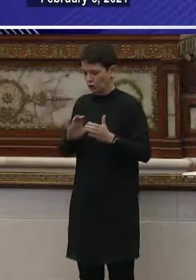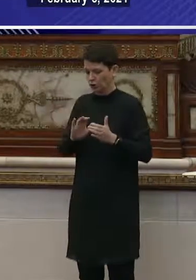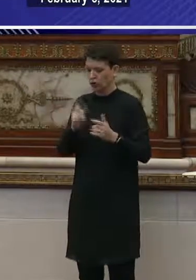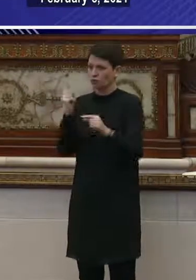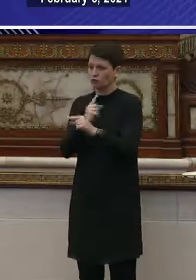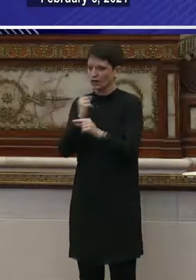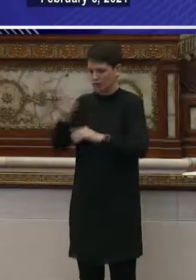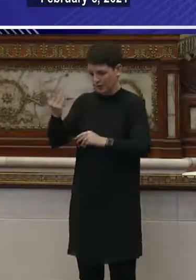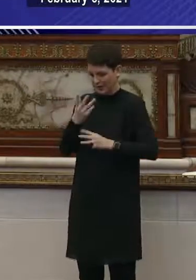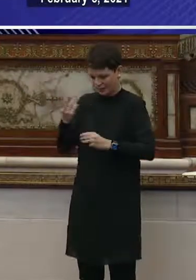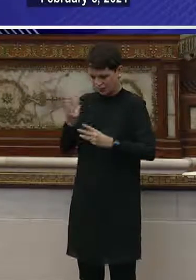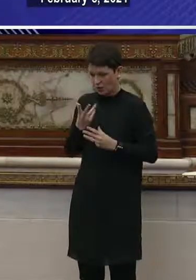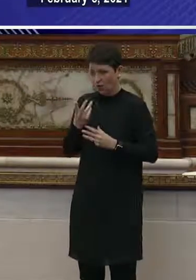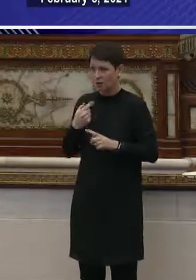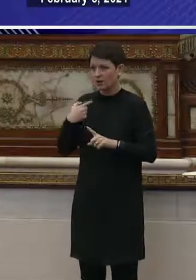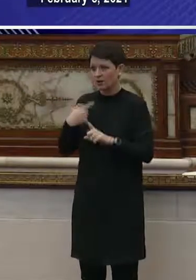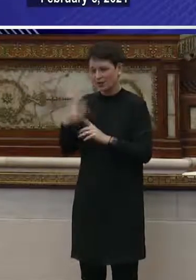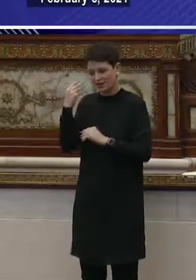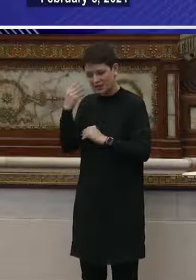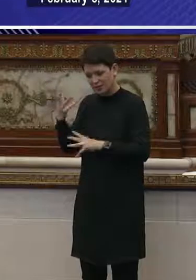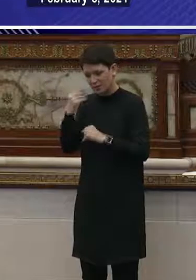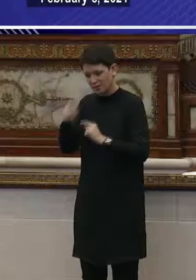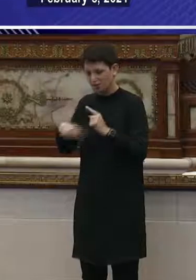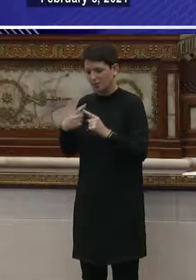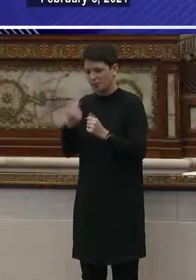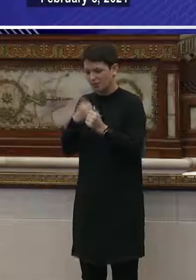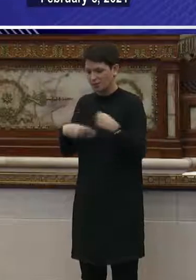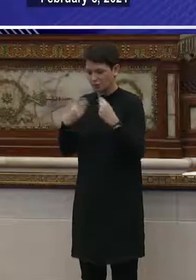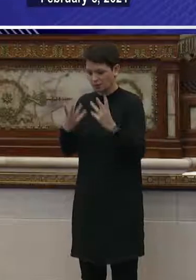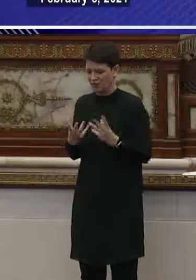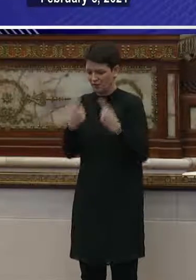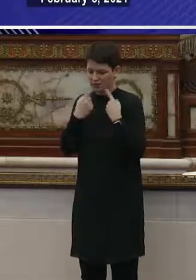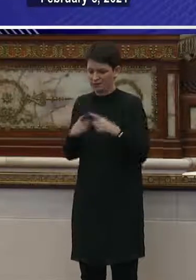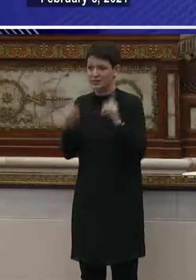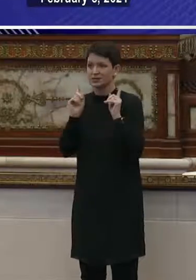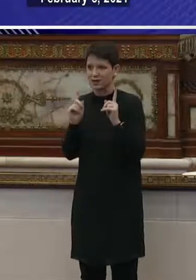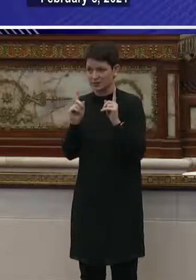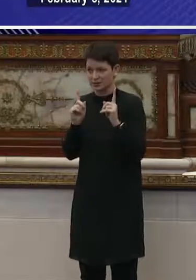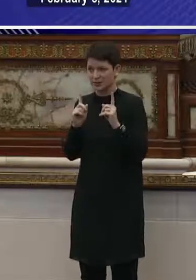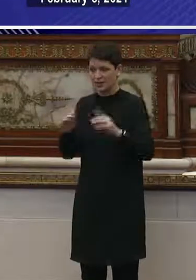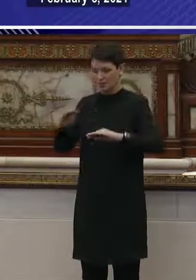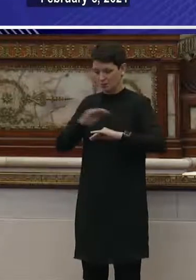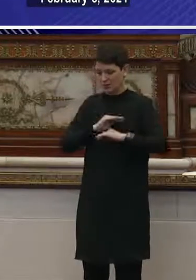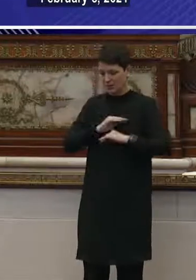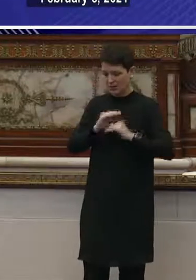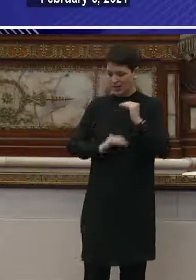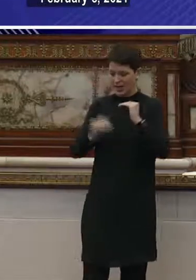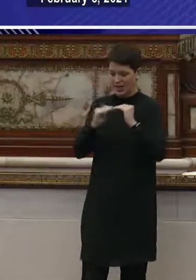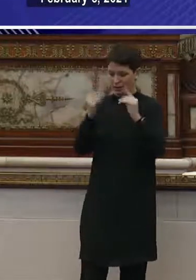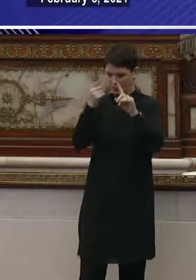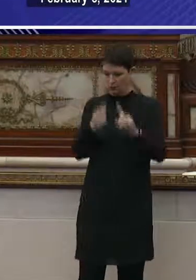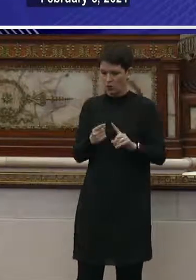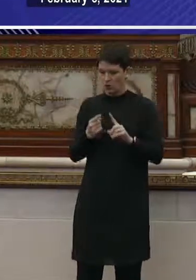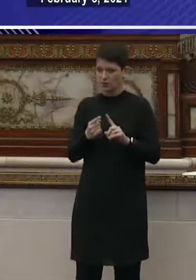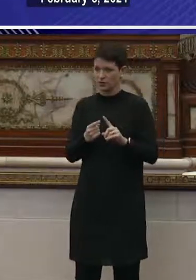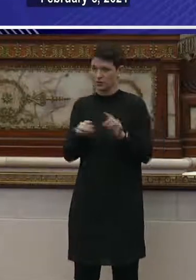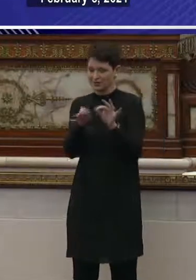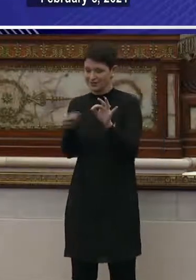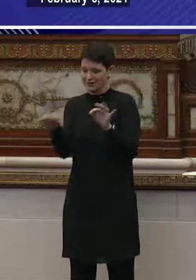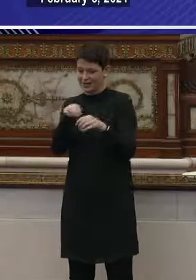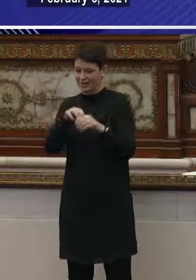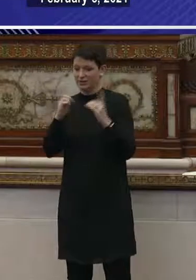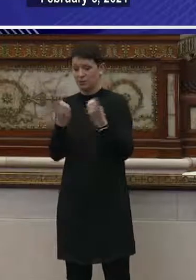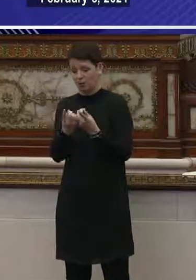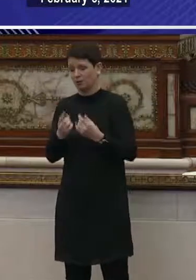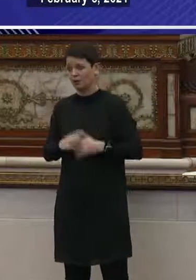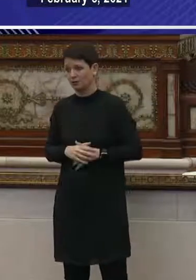regular basis, as well as the information regarding each provider's success in meeting those equity goals that are stated in the